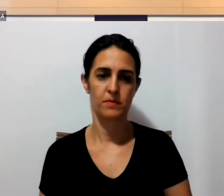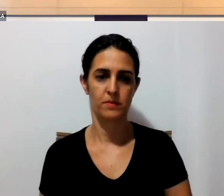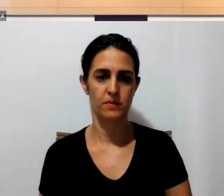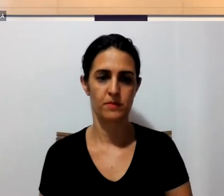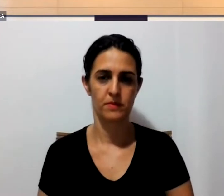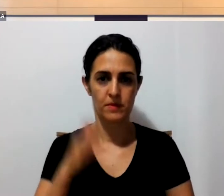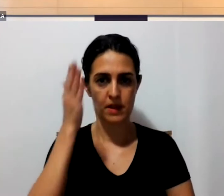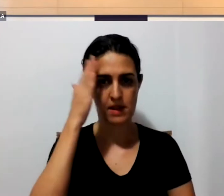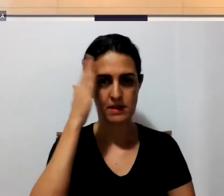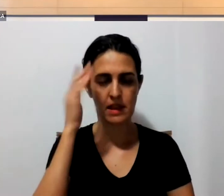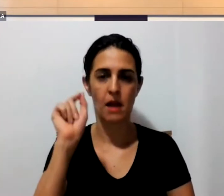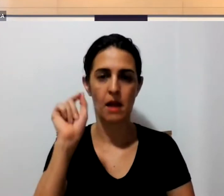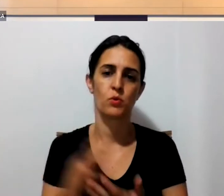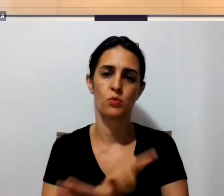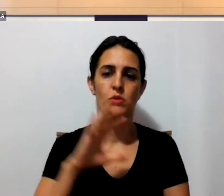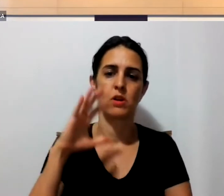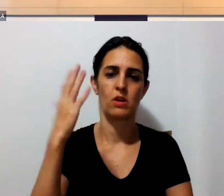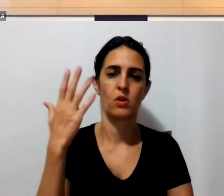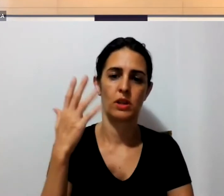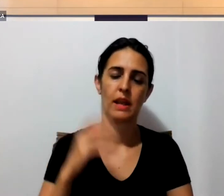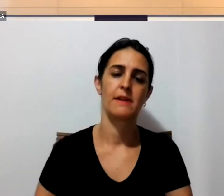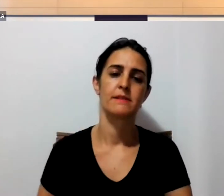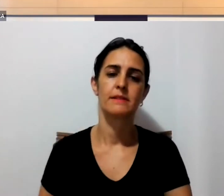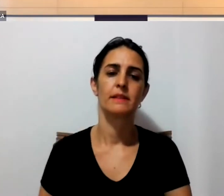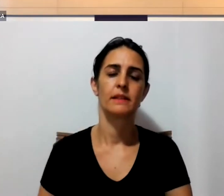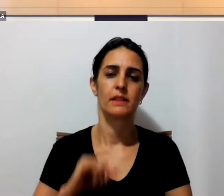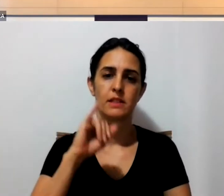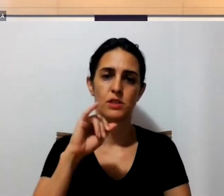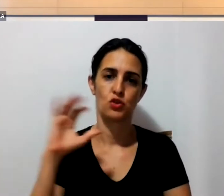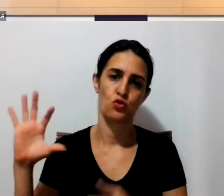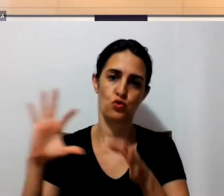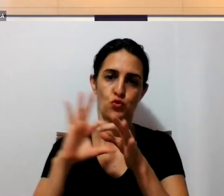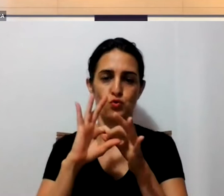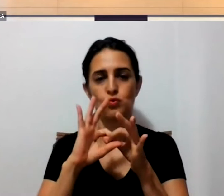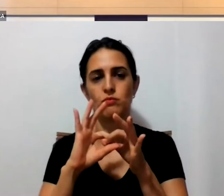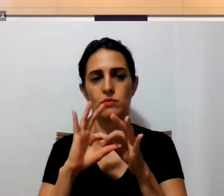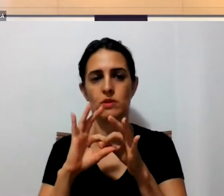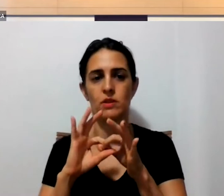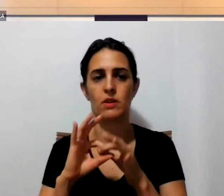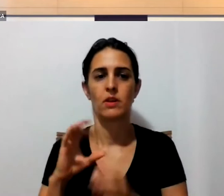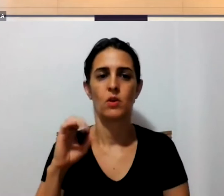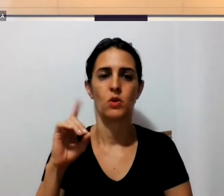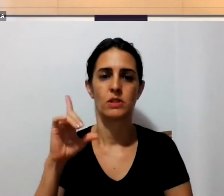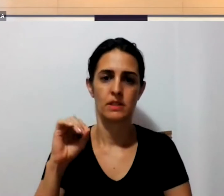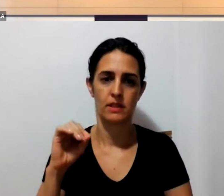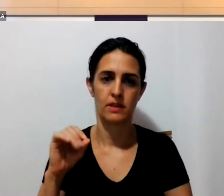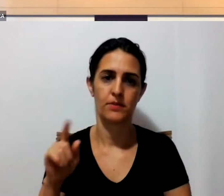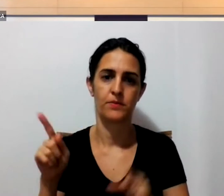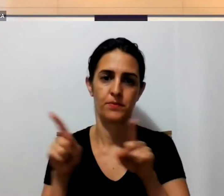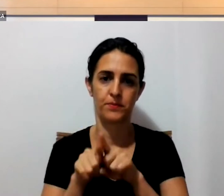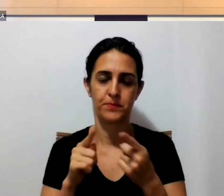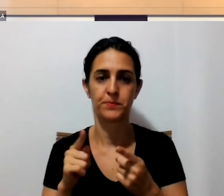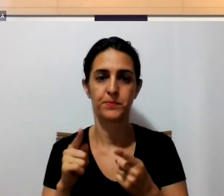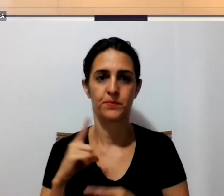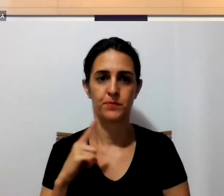Brazil, and not only obviously of this government. He has been representative in many governments and in Brazil, and knows